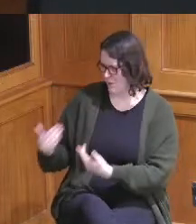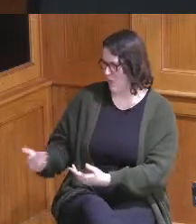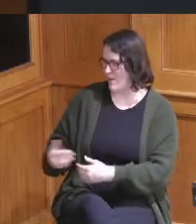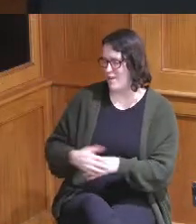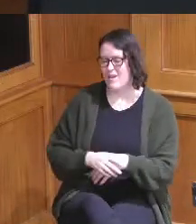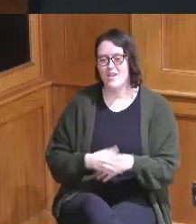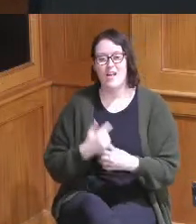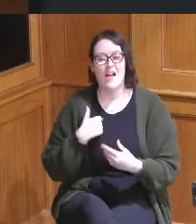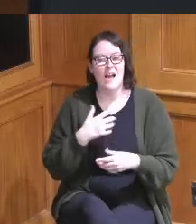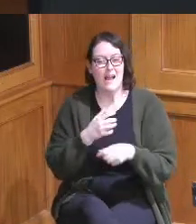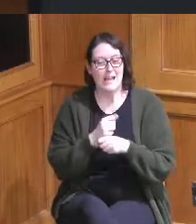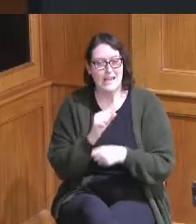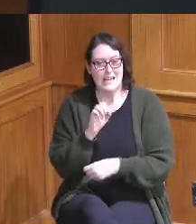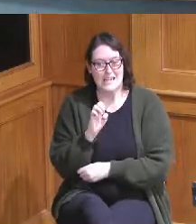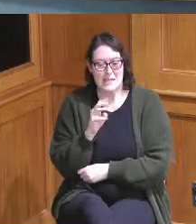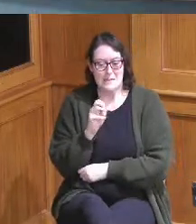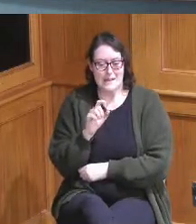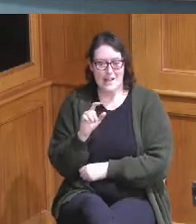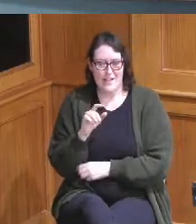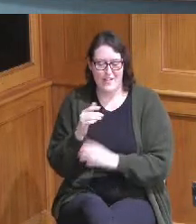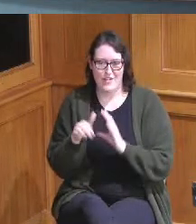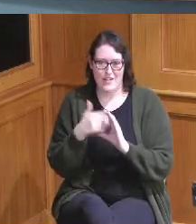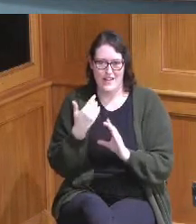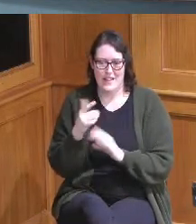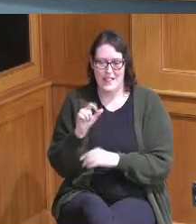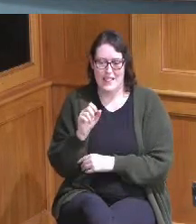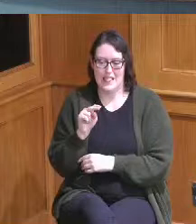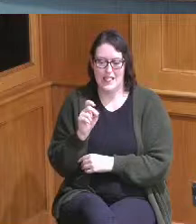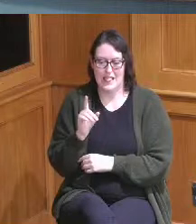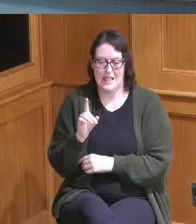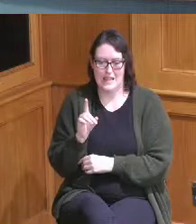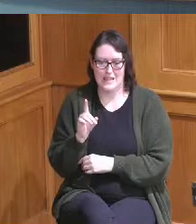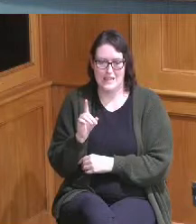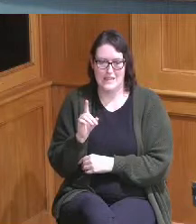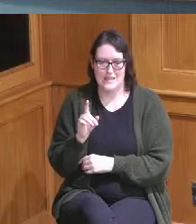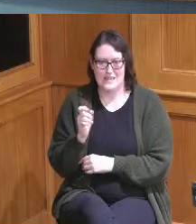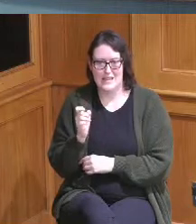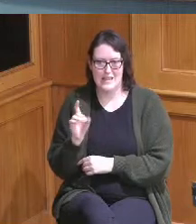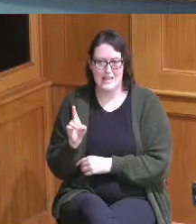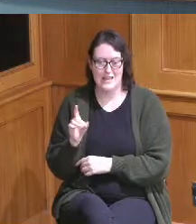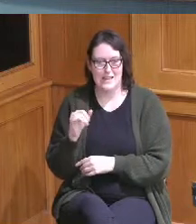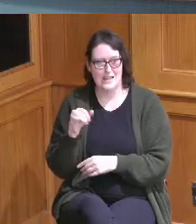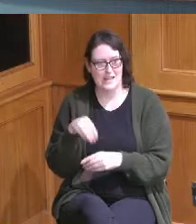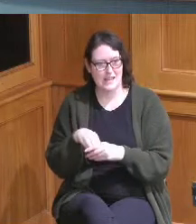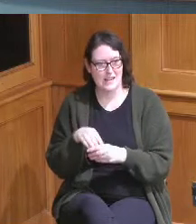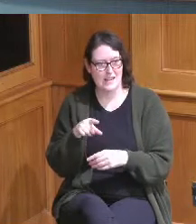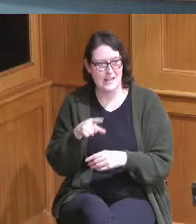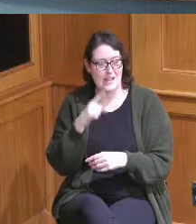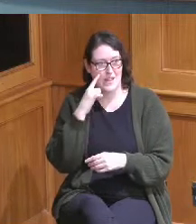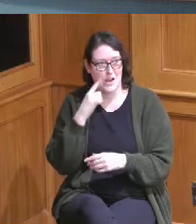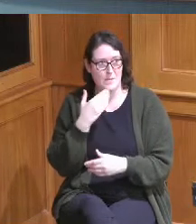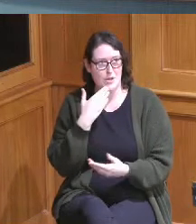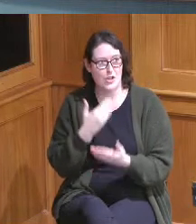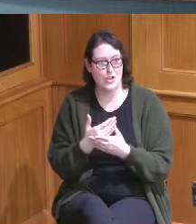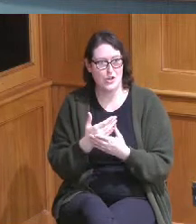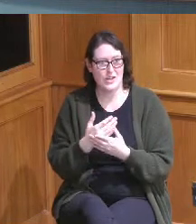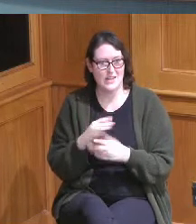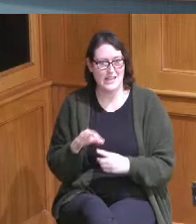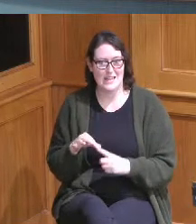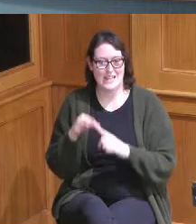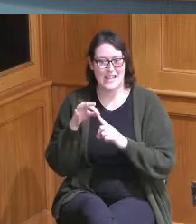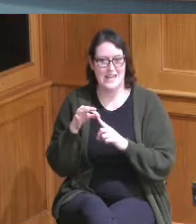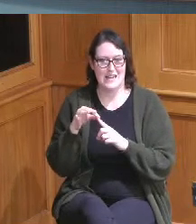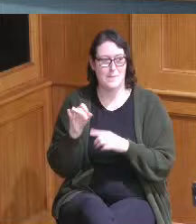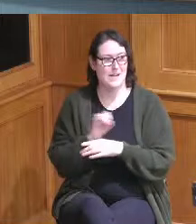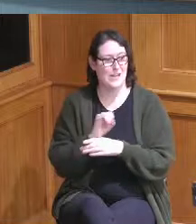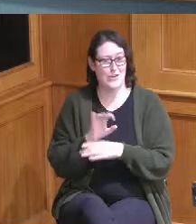got an email from LinkedIn, and they were looking at my resume and all that, and they said that they thought I would be a good candidate to be an